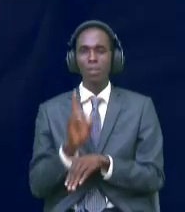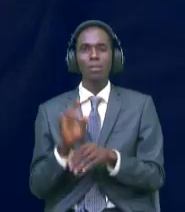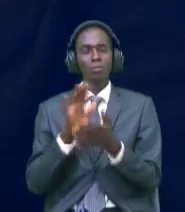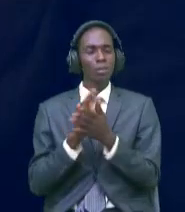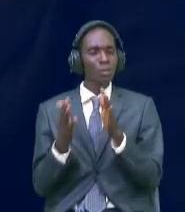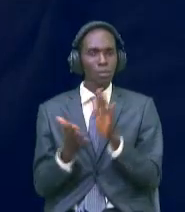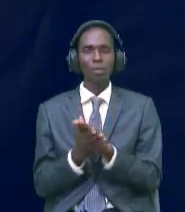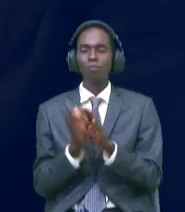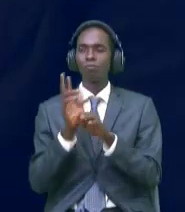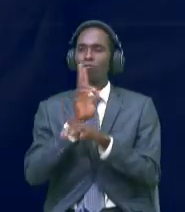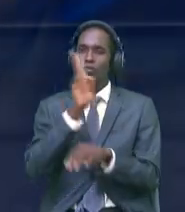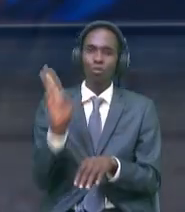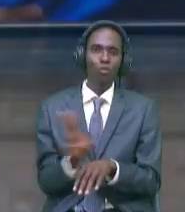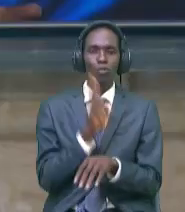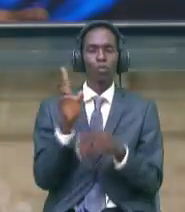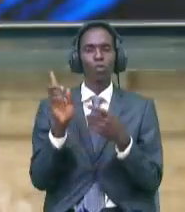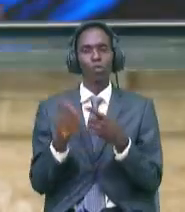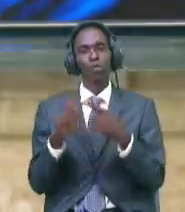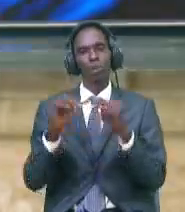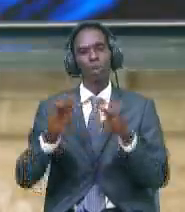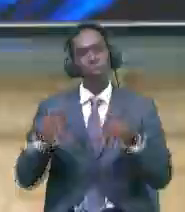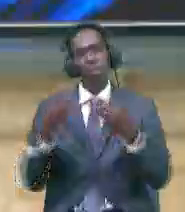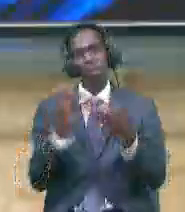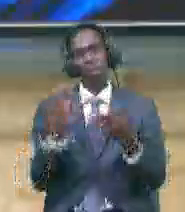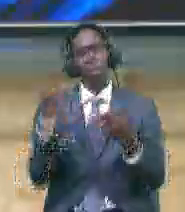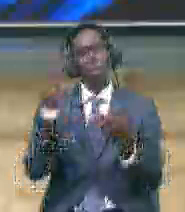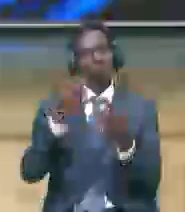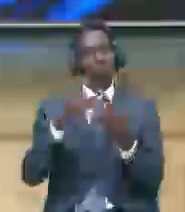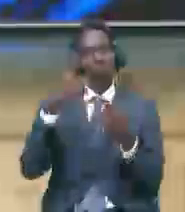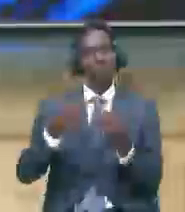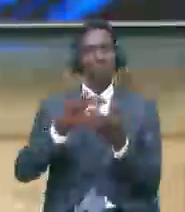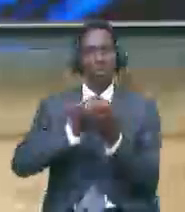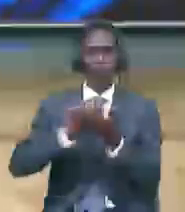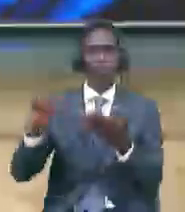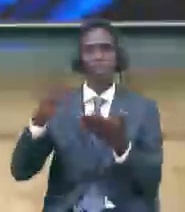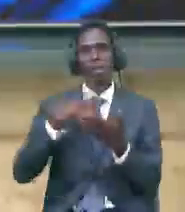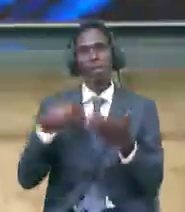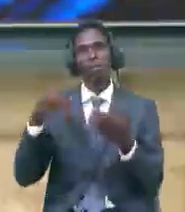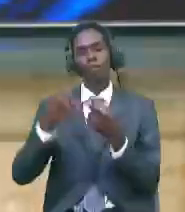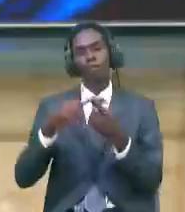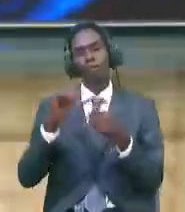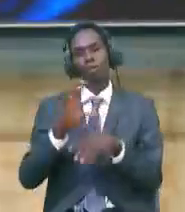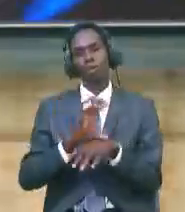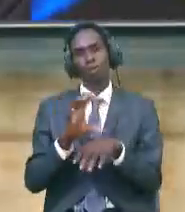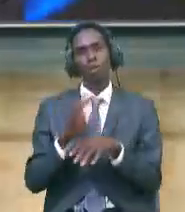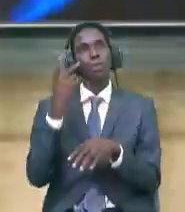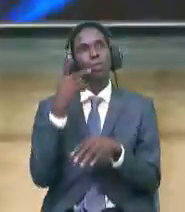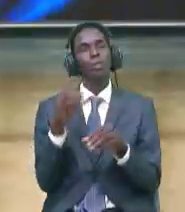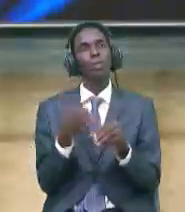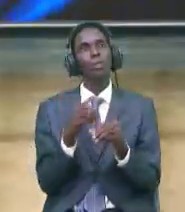to the contribution of the saints, and then to the church. It tells us